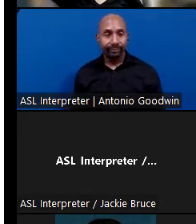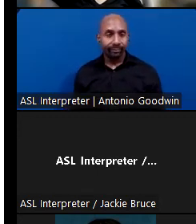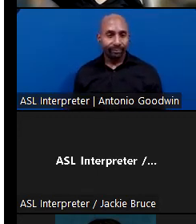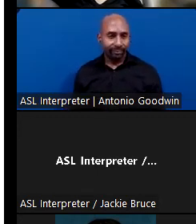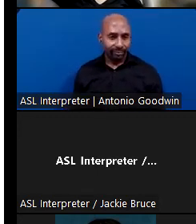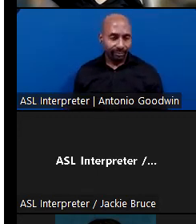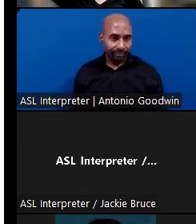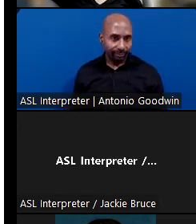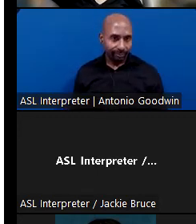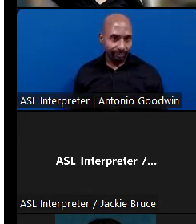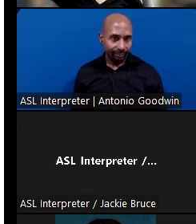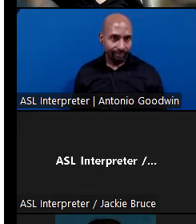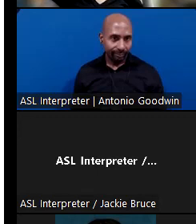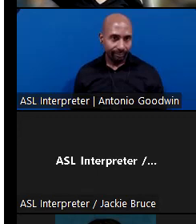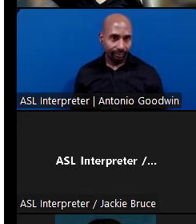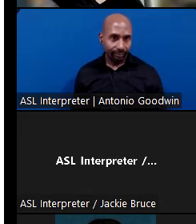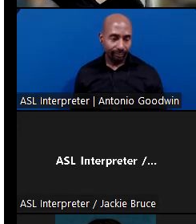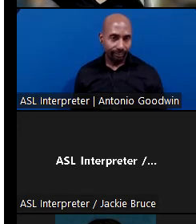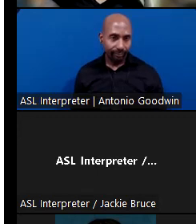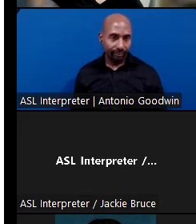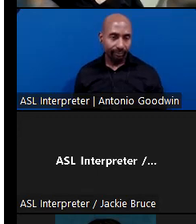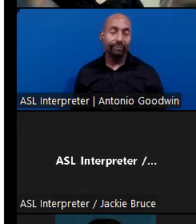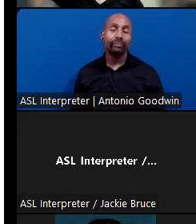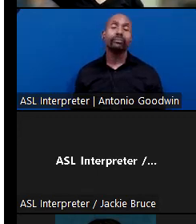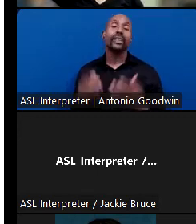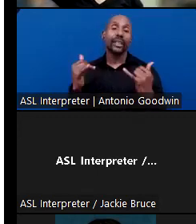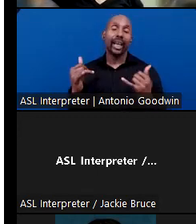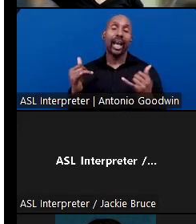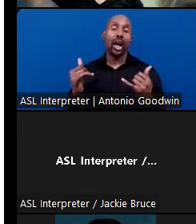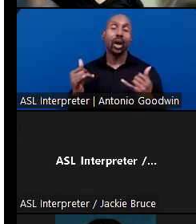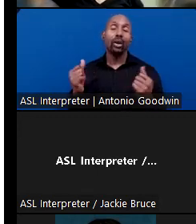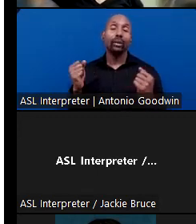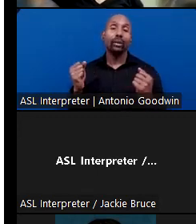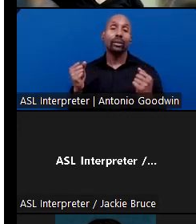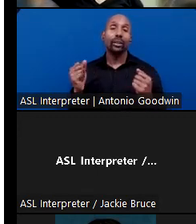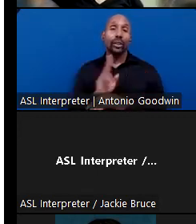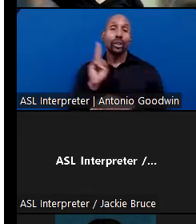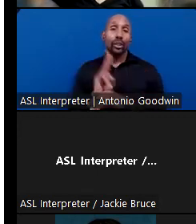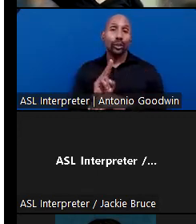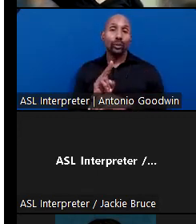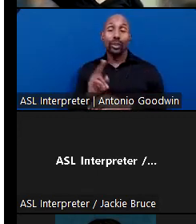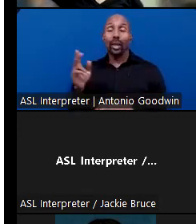is being used for folks who are either have been in contact with folks who have